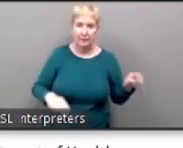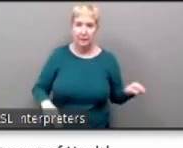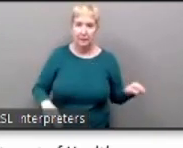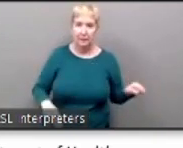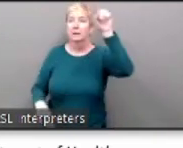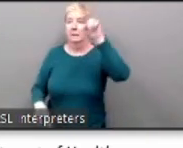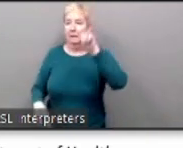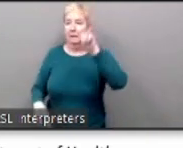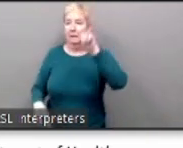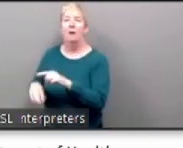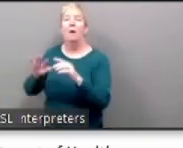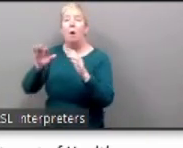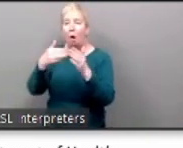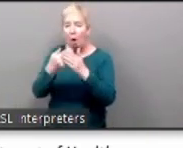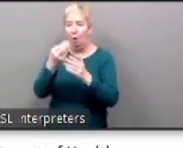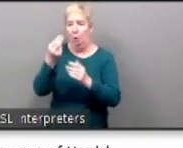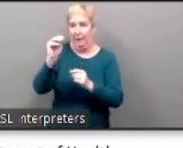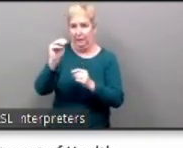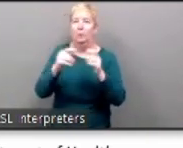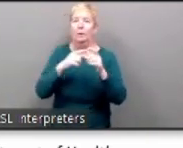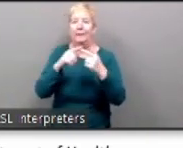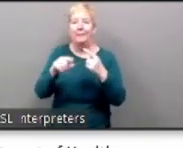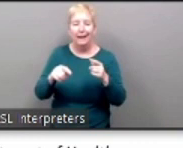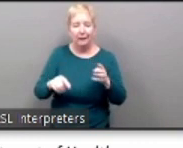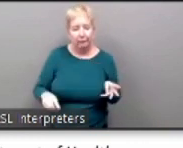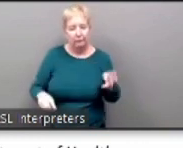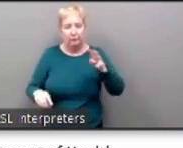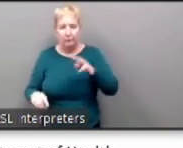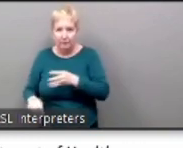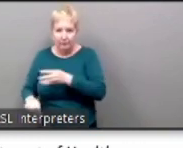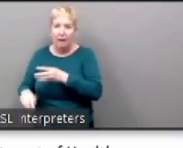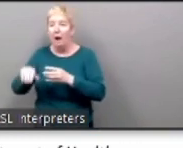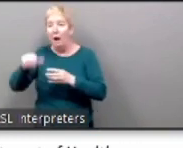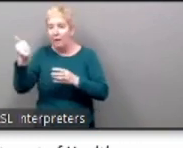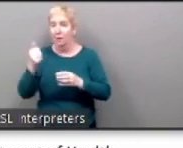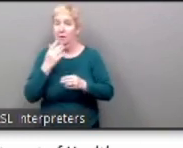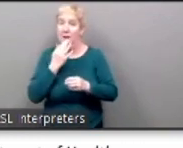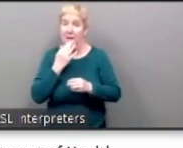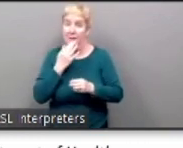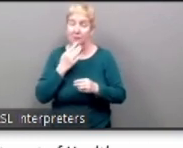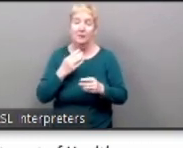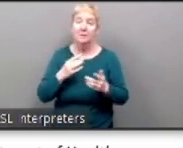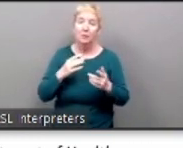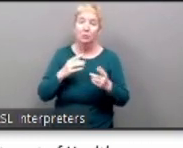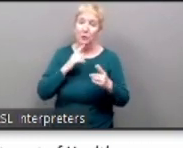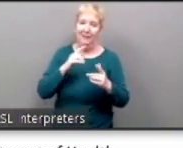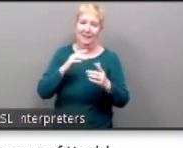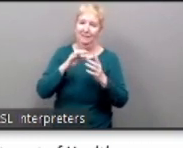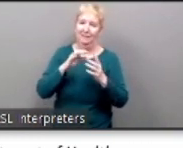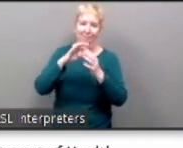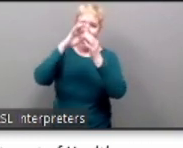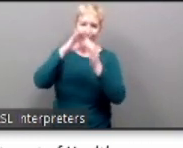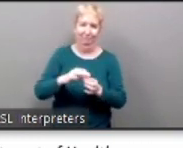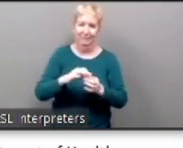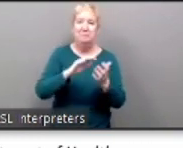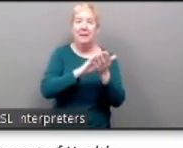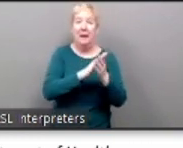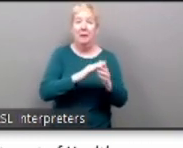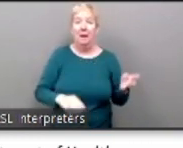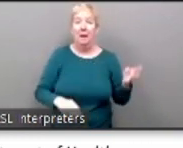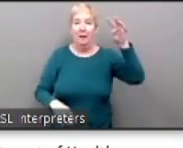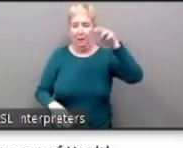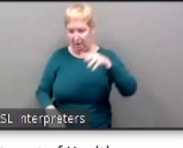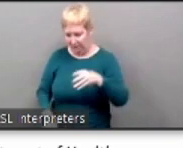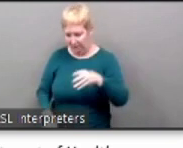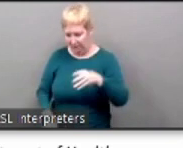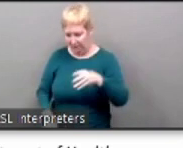of New Mexico, and then the 5 lines underneath, which nicely meld almost into a single line near the end where we